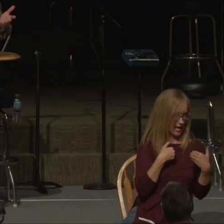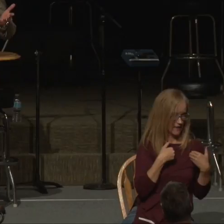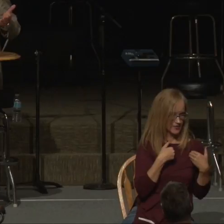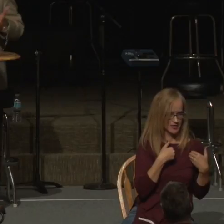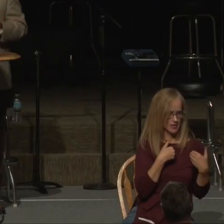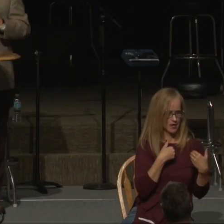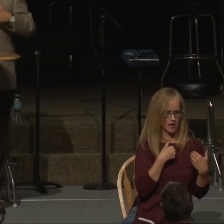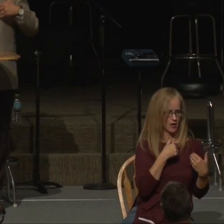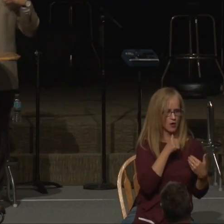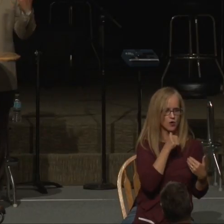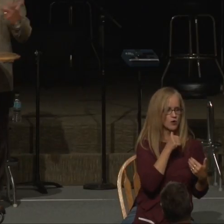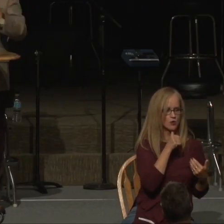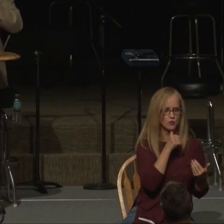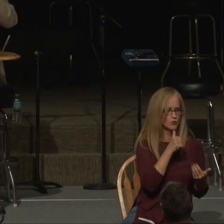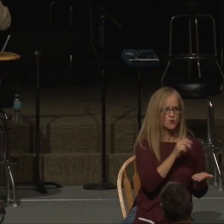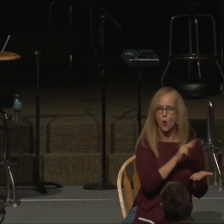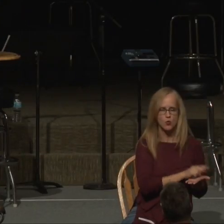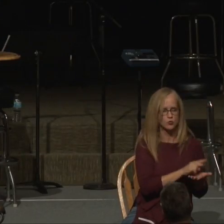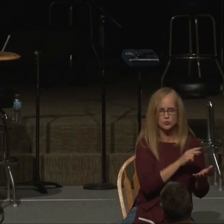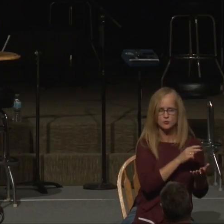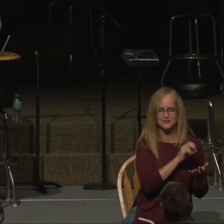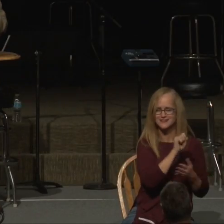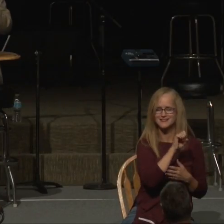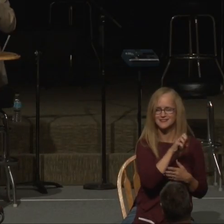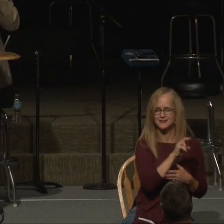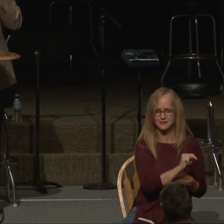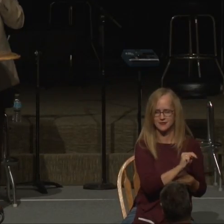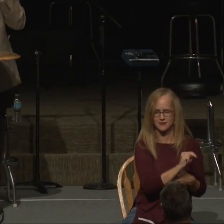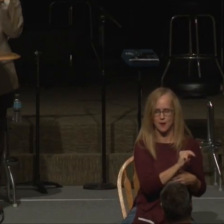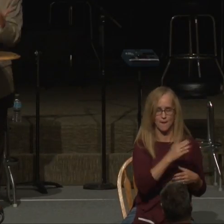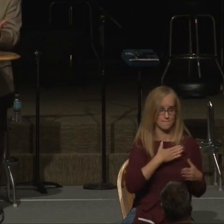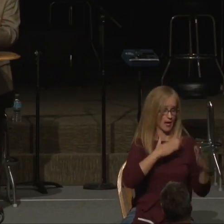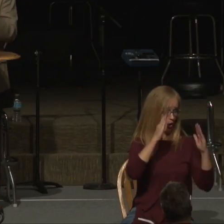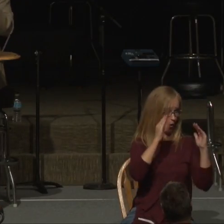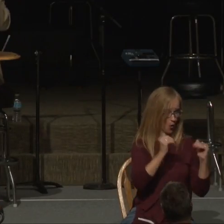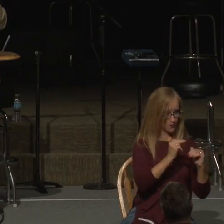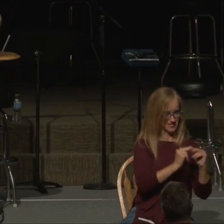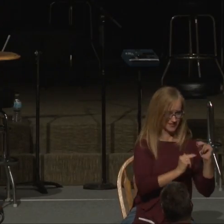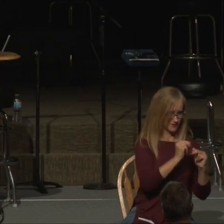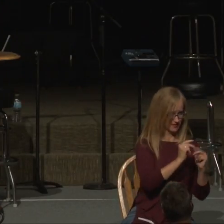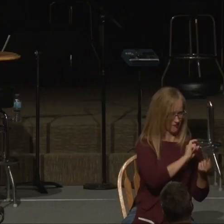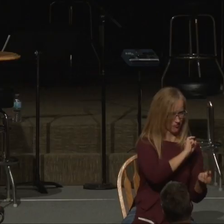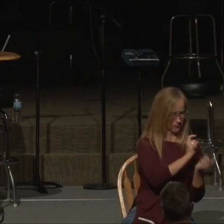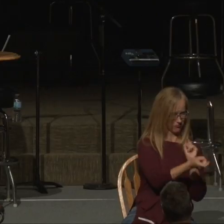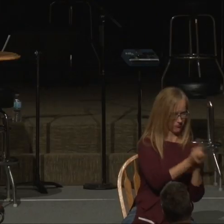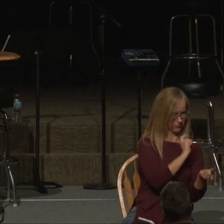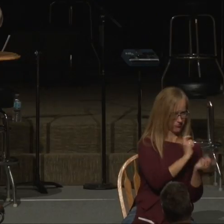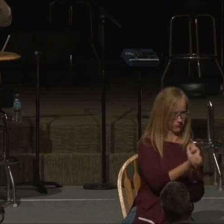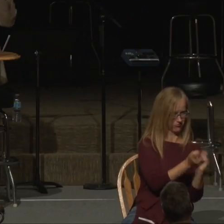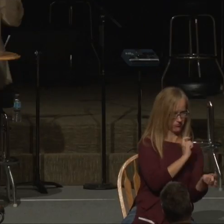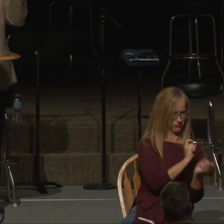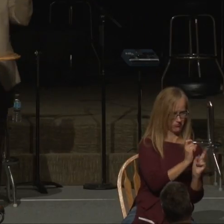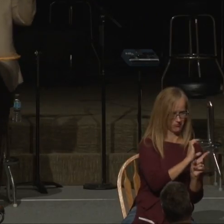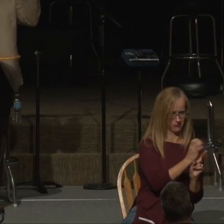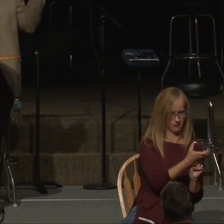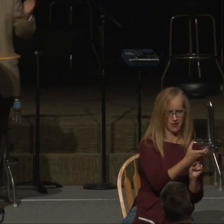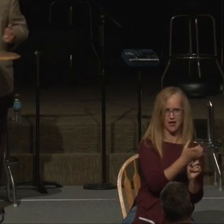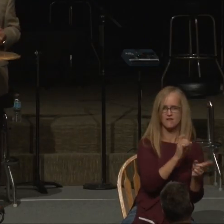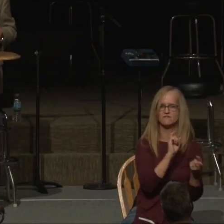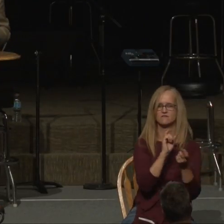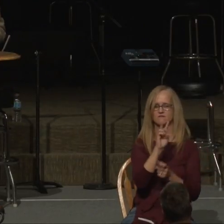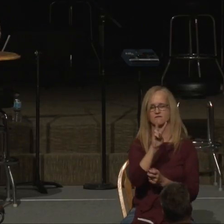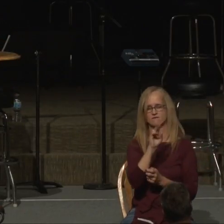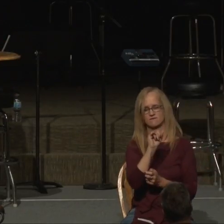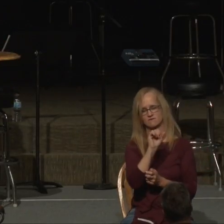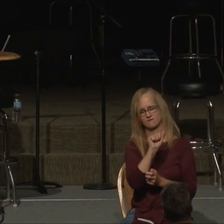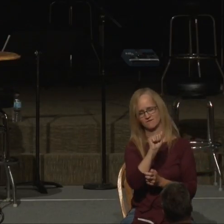season, my hope is built on the vacillating abilities and circumstances. The word